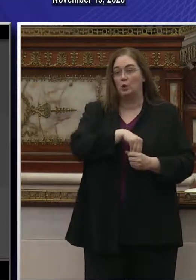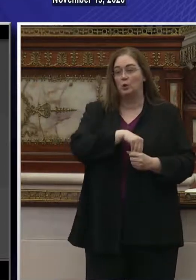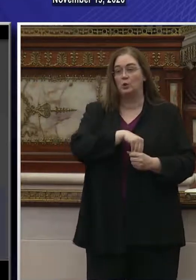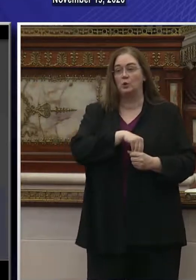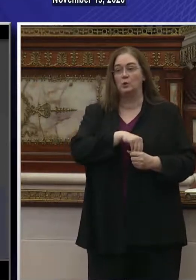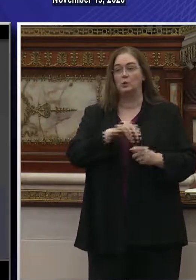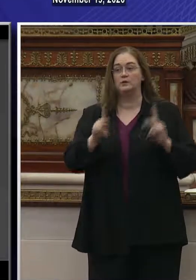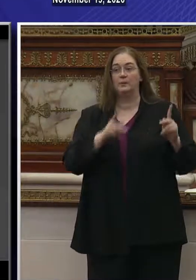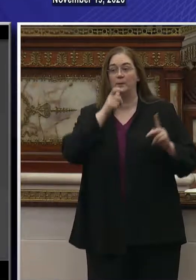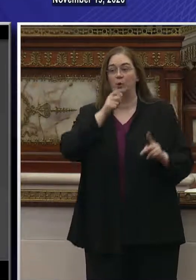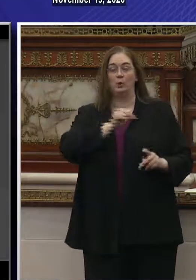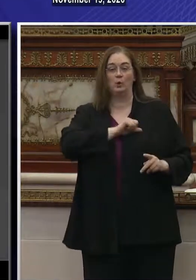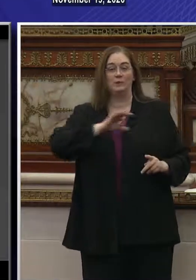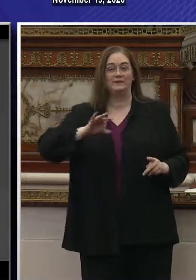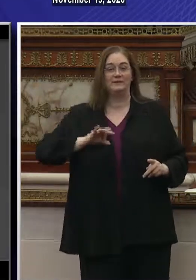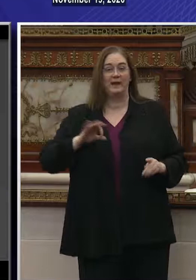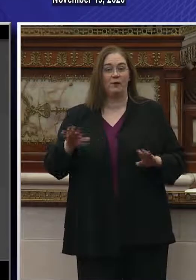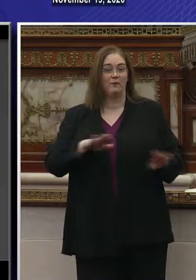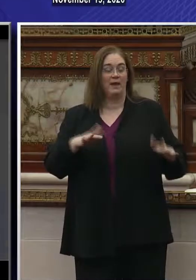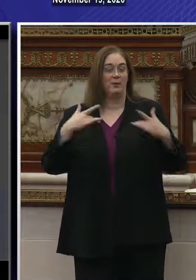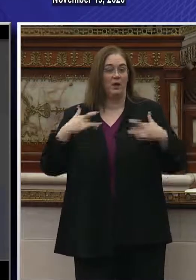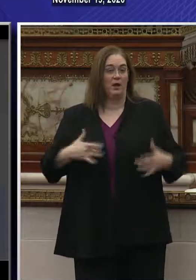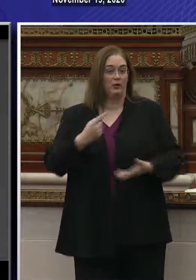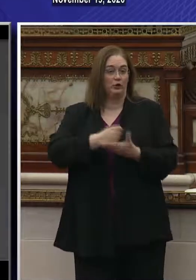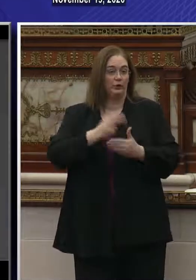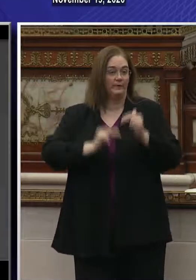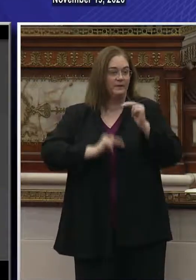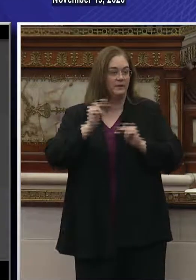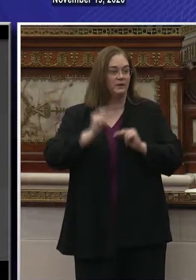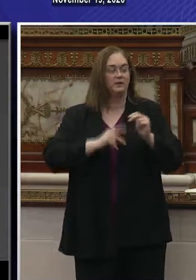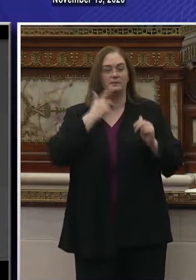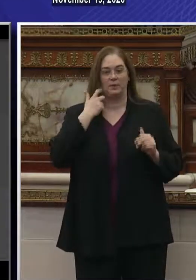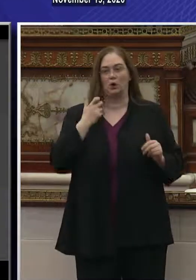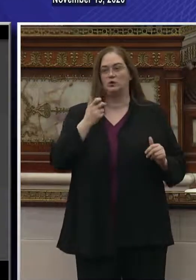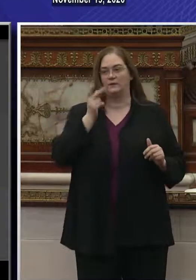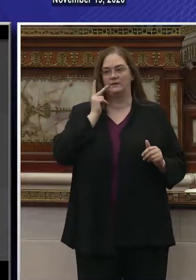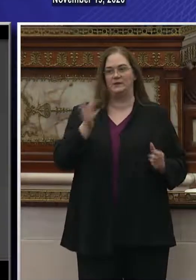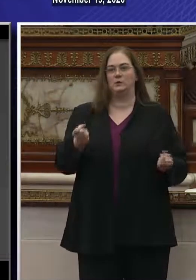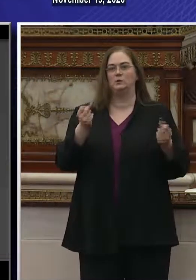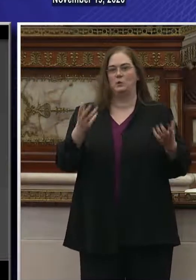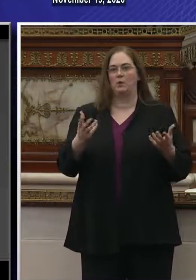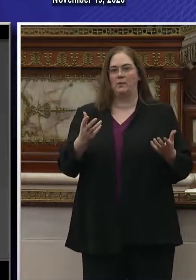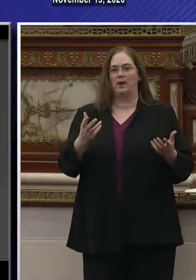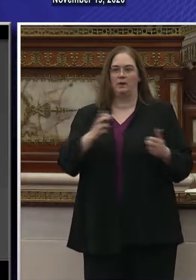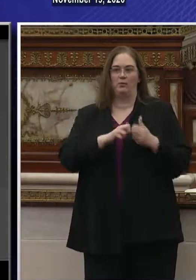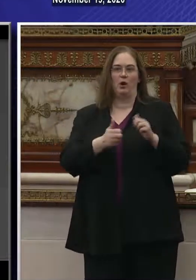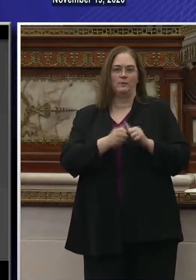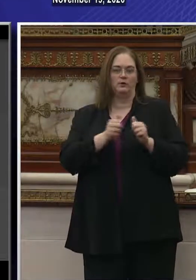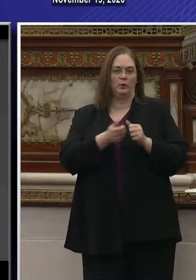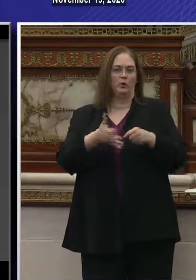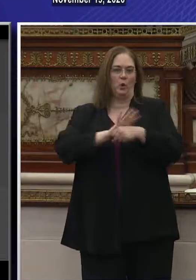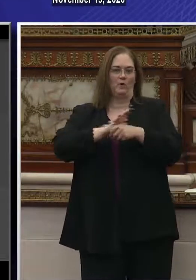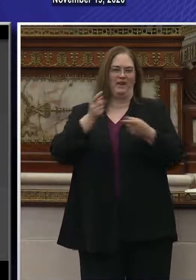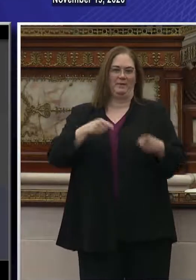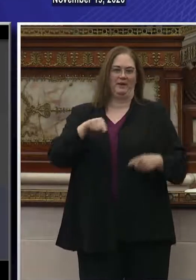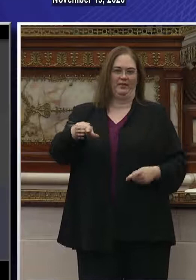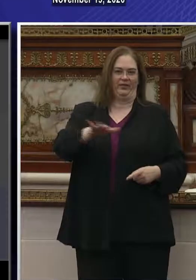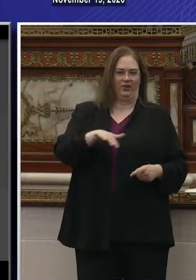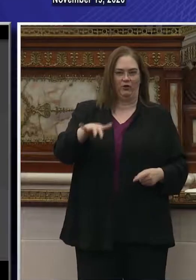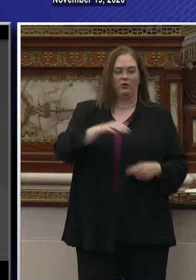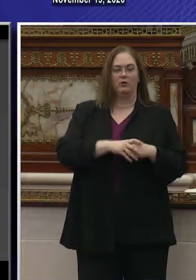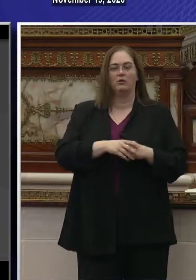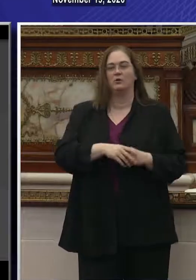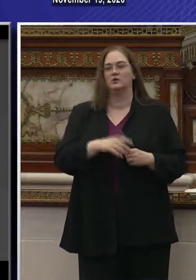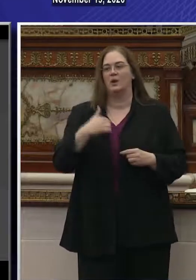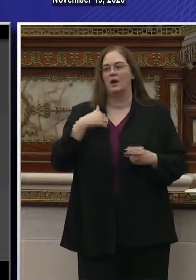the people who are staffing our behavioral health treatment facilities because we've seen so many problems with COVID occurring there. So we have